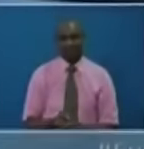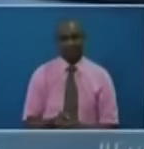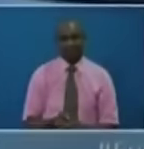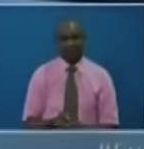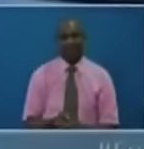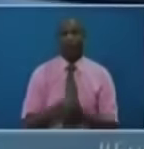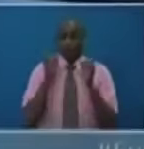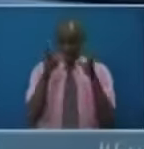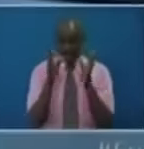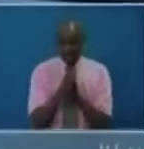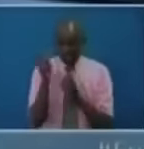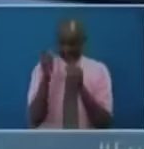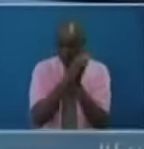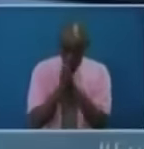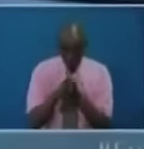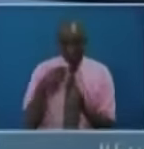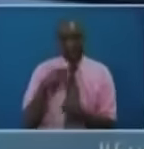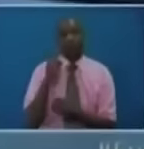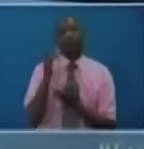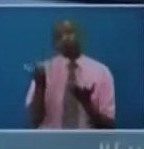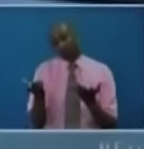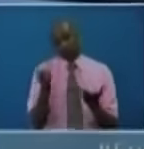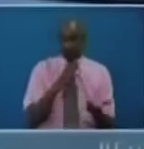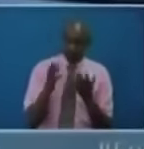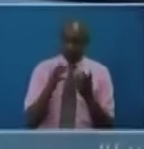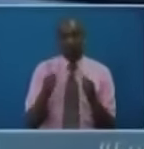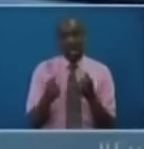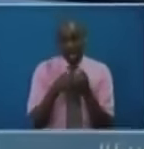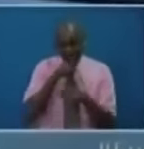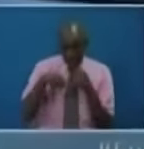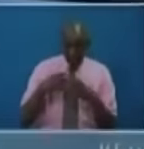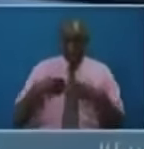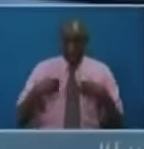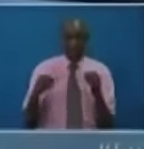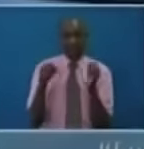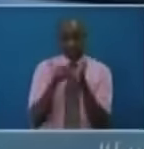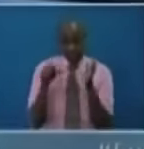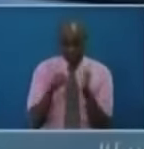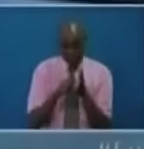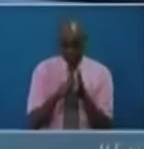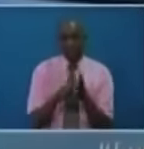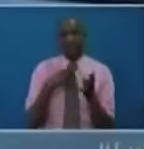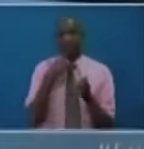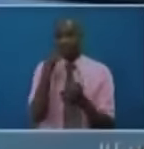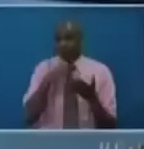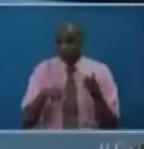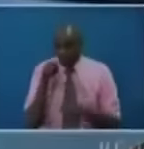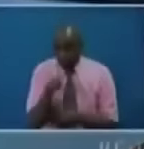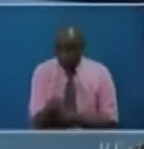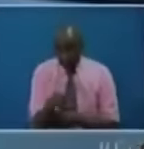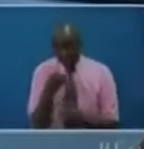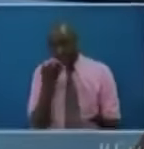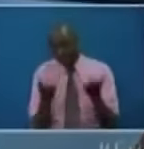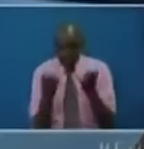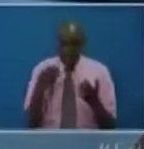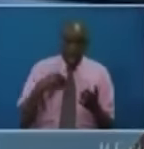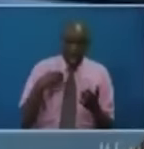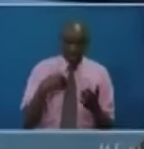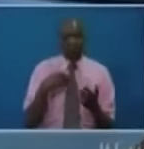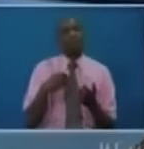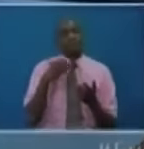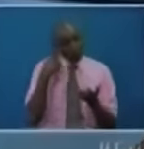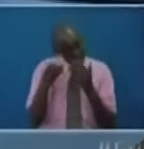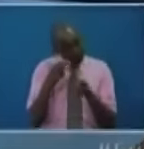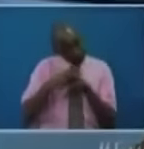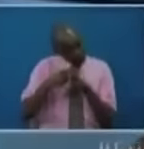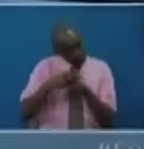All right, so we'll be having that story on the latest in regards to the health strike. And like I mentioned today, there seems to be light at the end